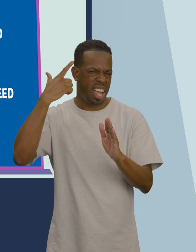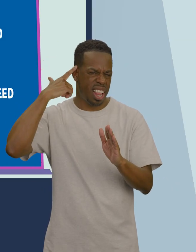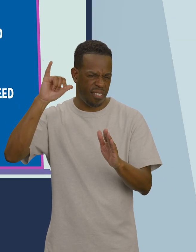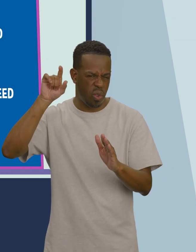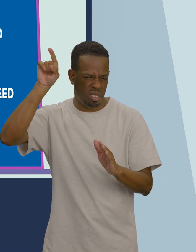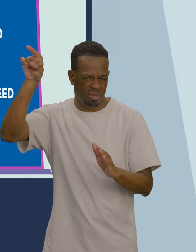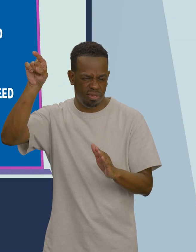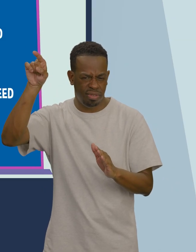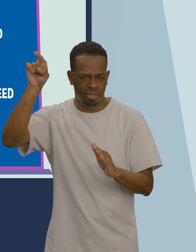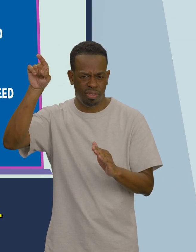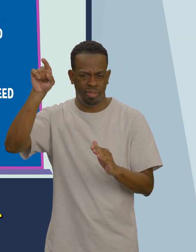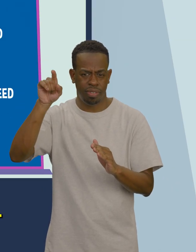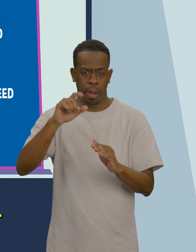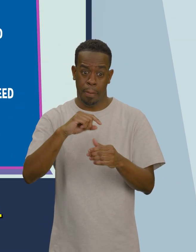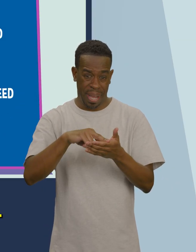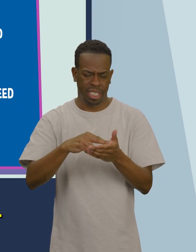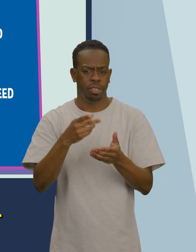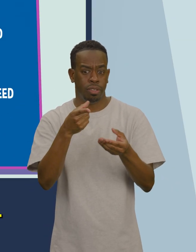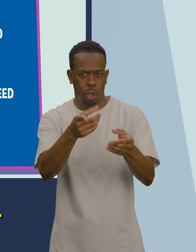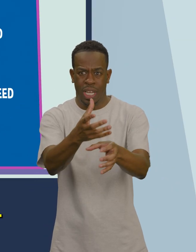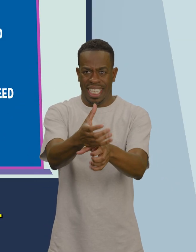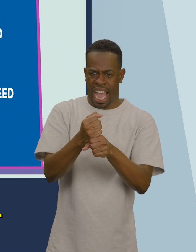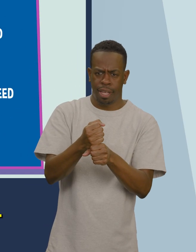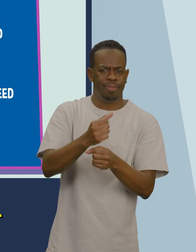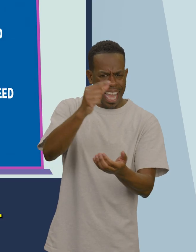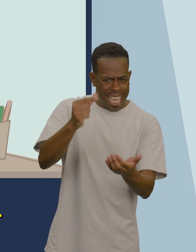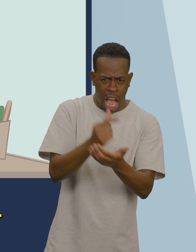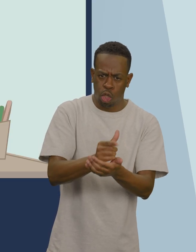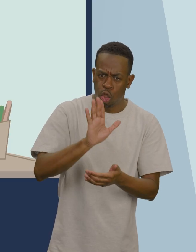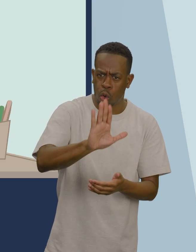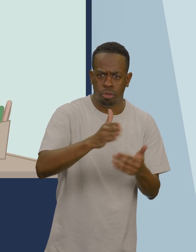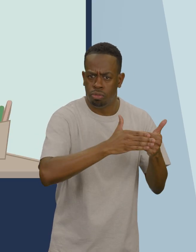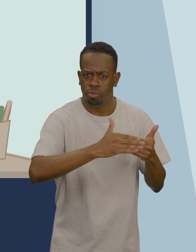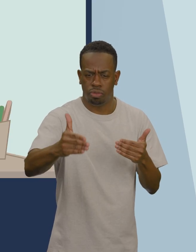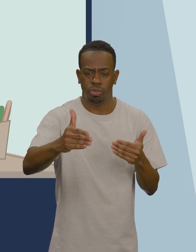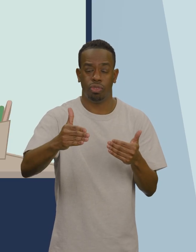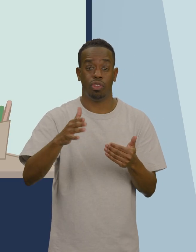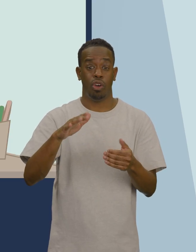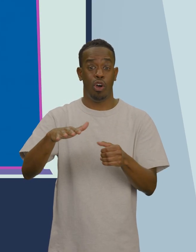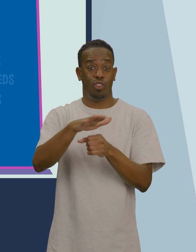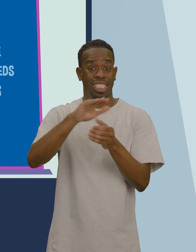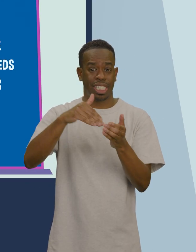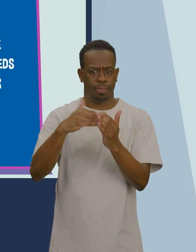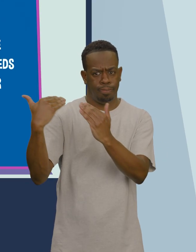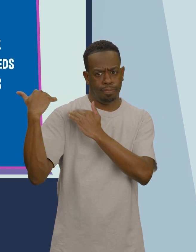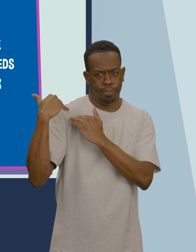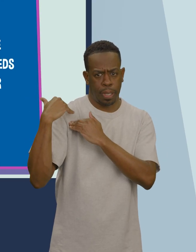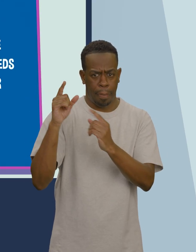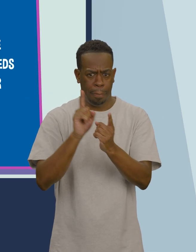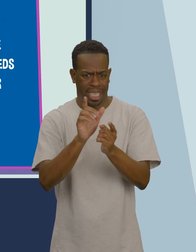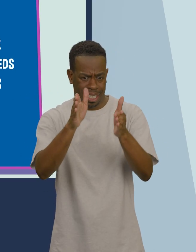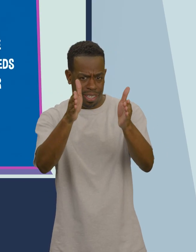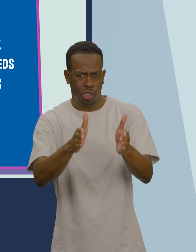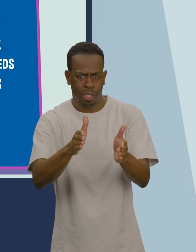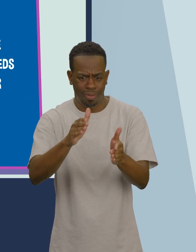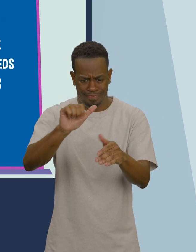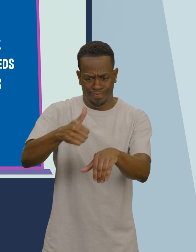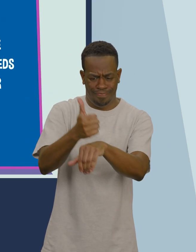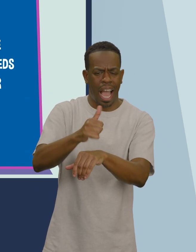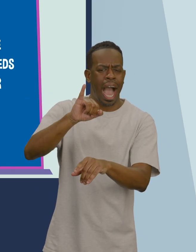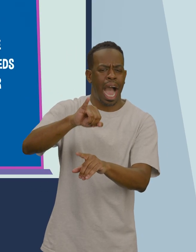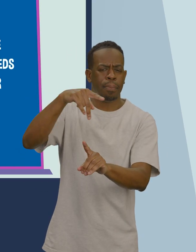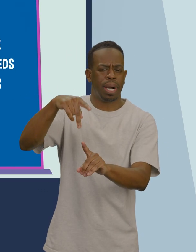the state of California and is guaranteed to be offered to you. The regional centers are responsible to meet the needs established in